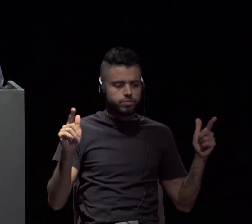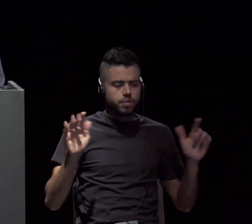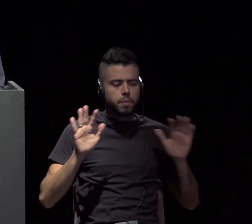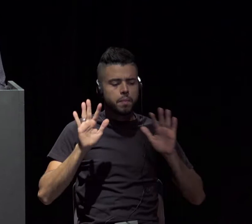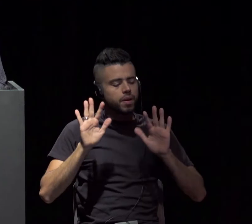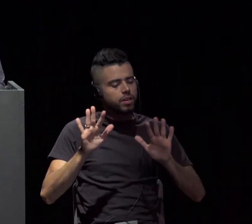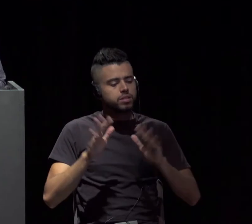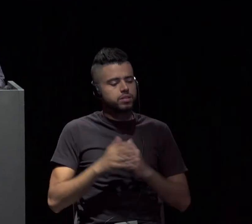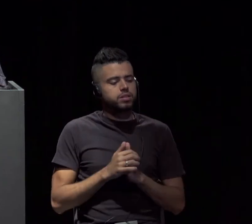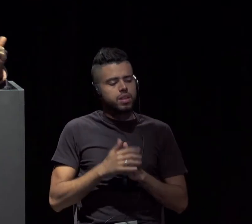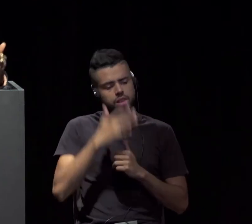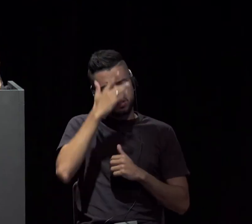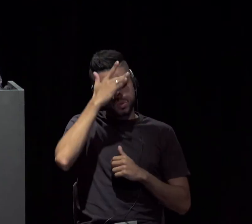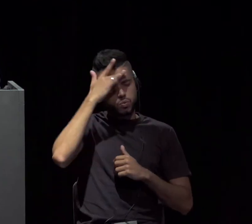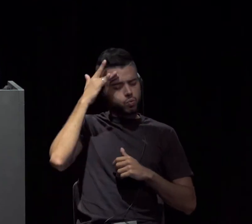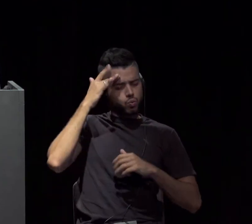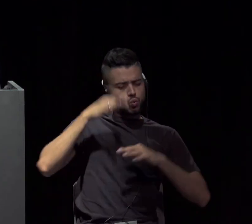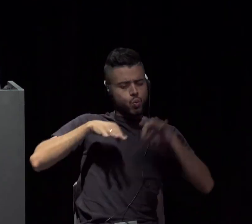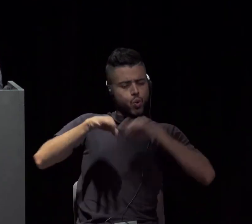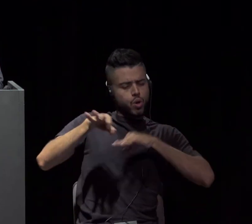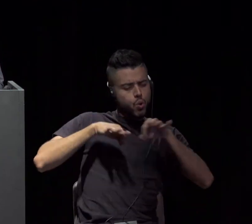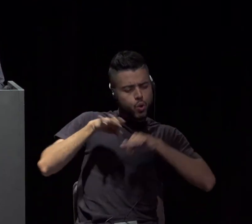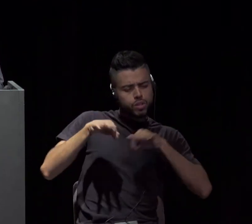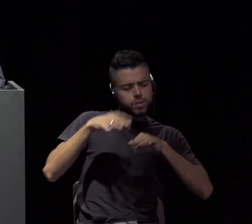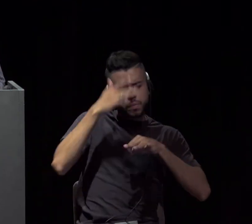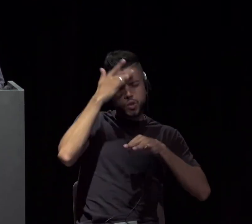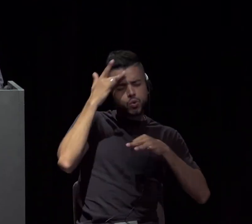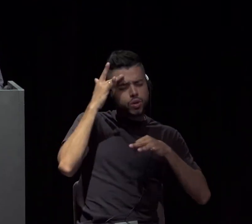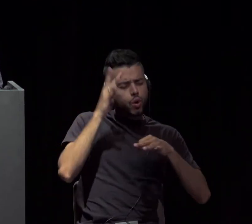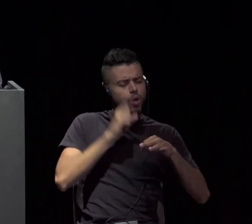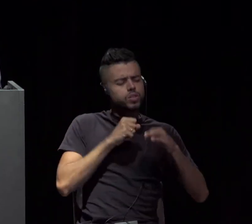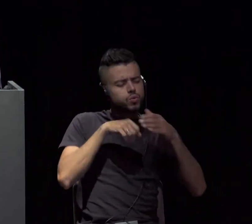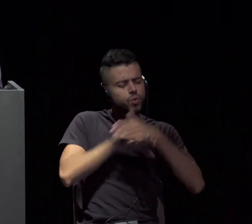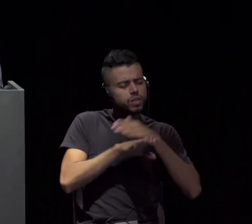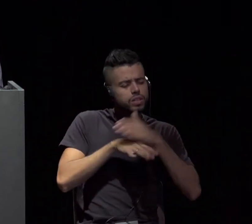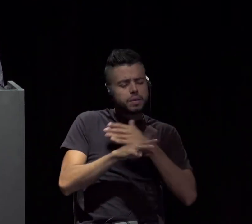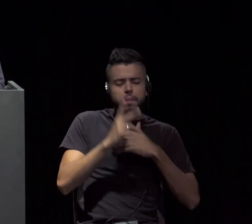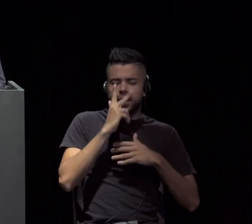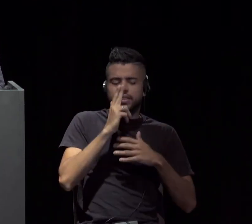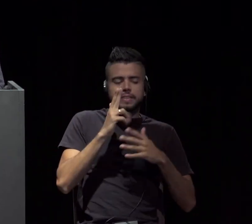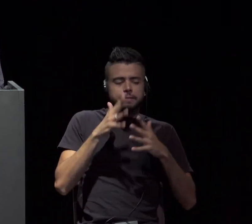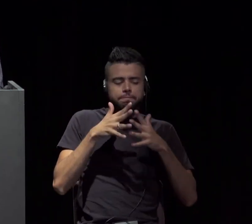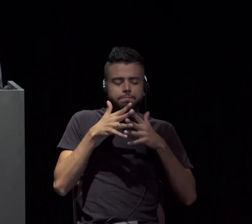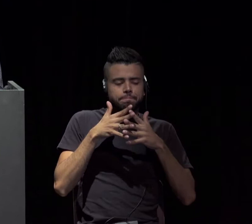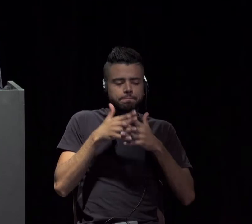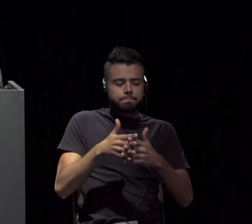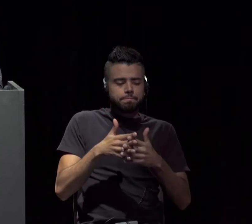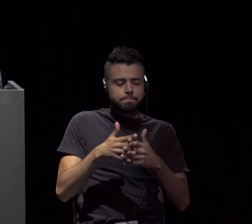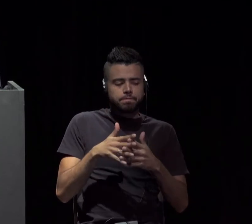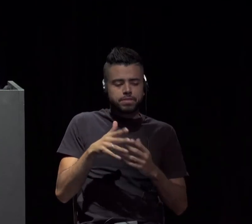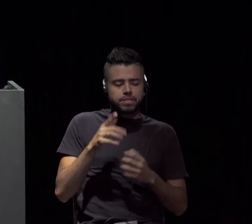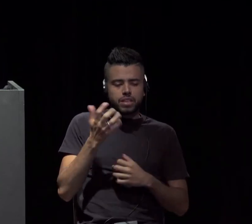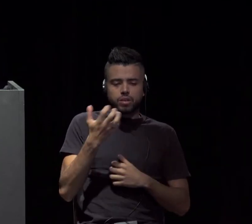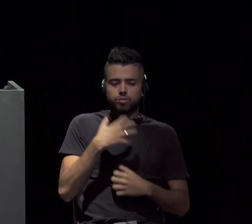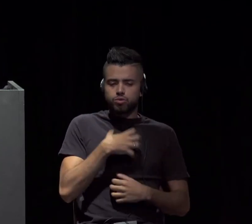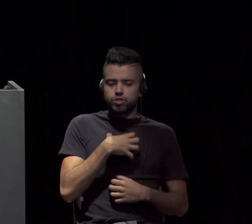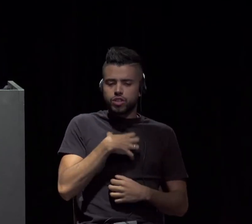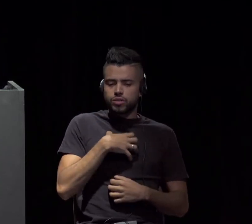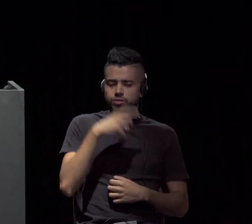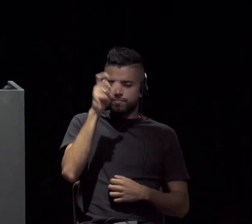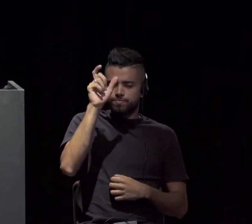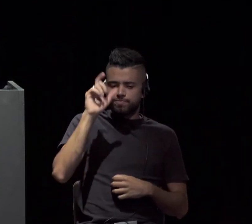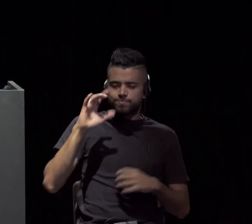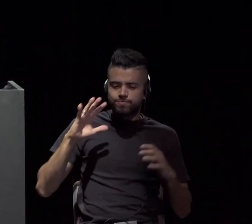of art with mere sacral deference, for any slight deviation from the exact form and concept created by an